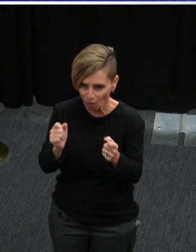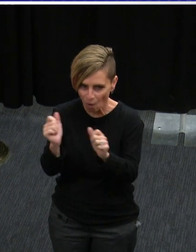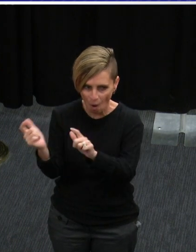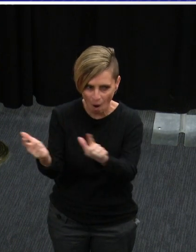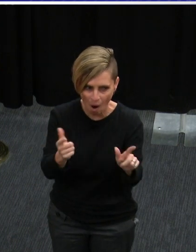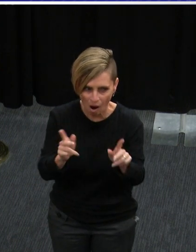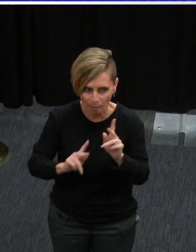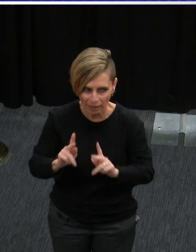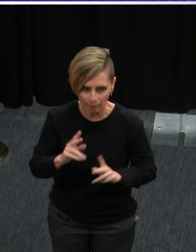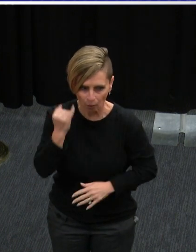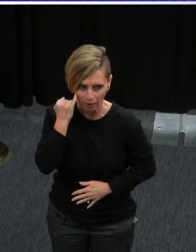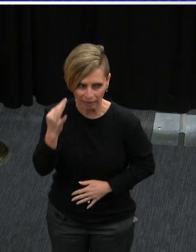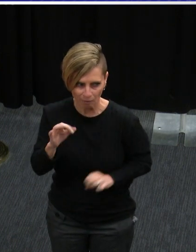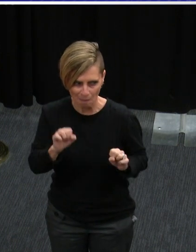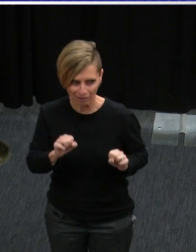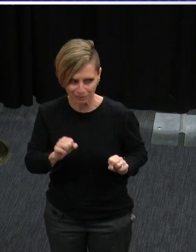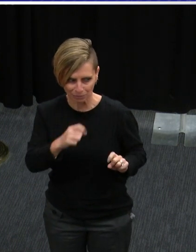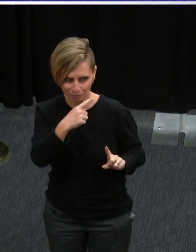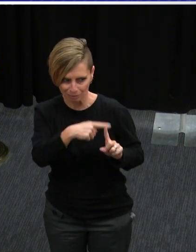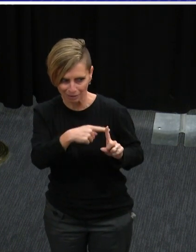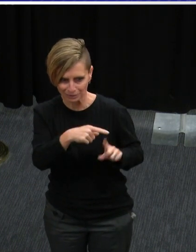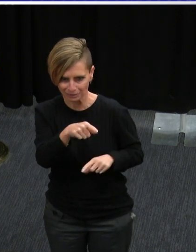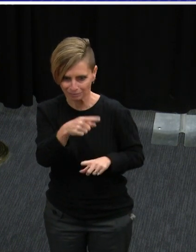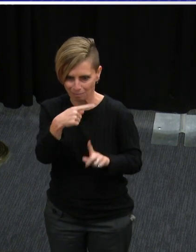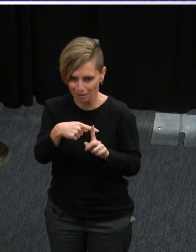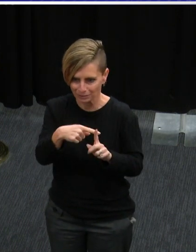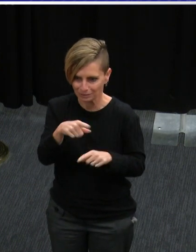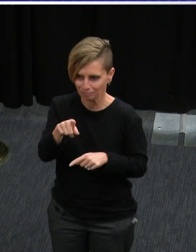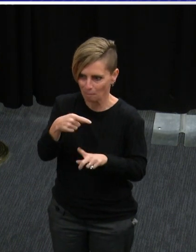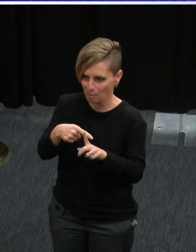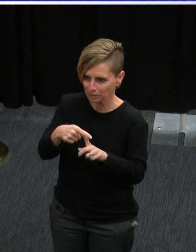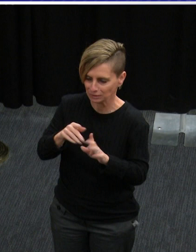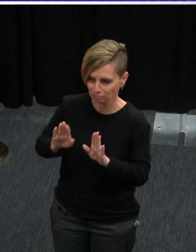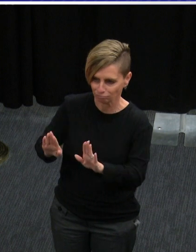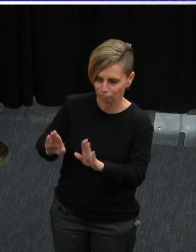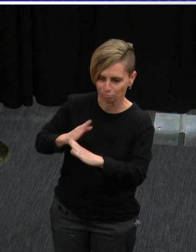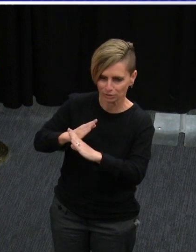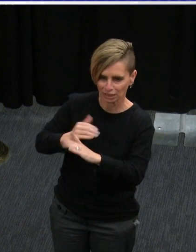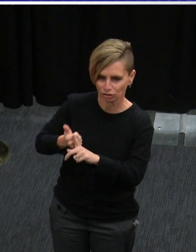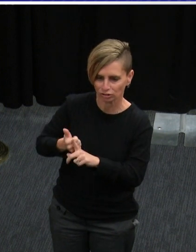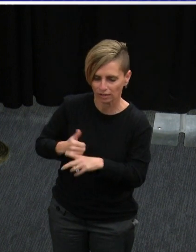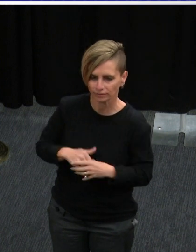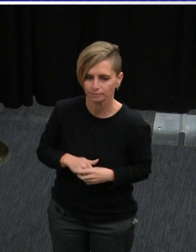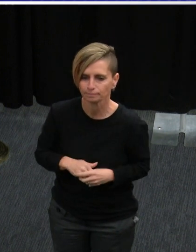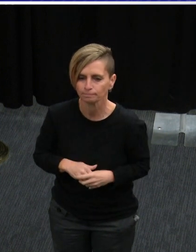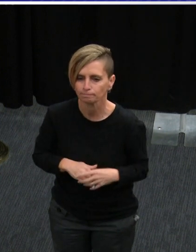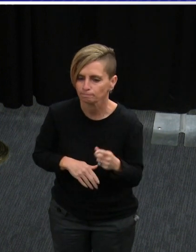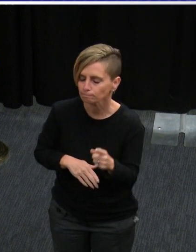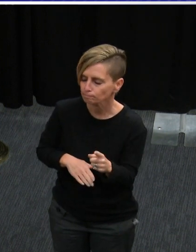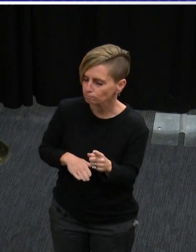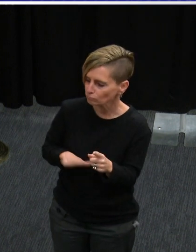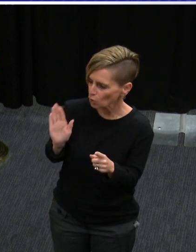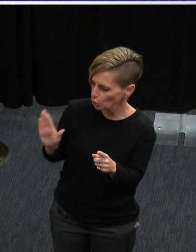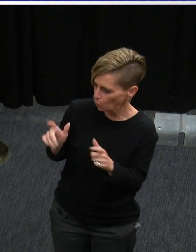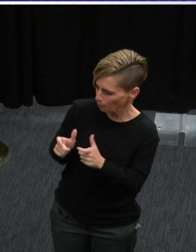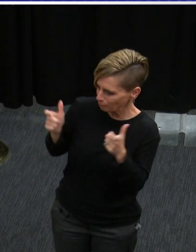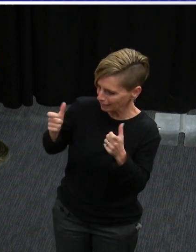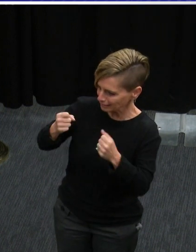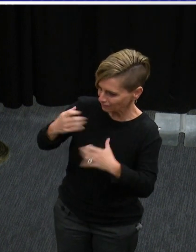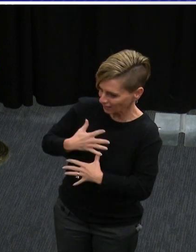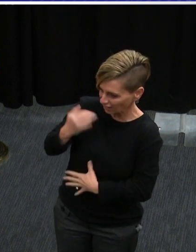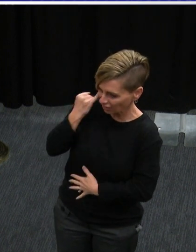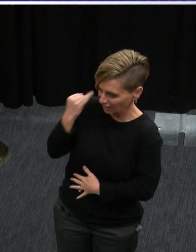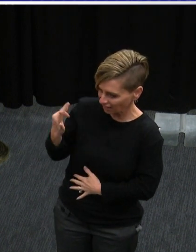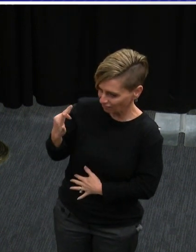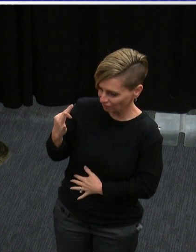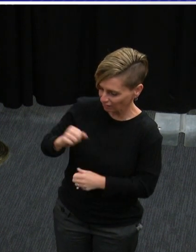Treat everybody as if they might have it and act accordingly. What is your biggest fear if these numbers don't go down?